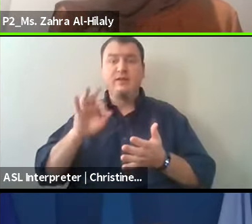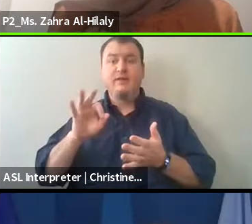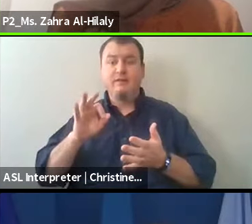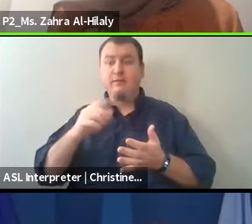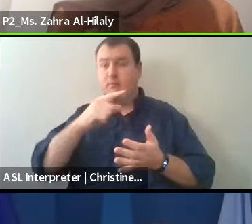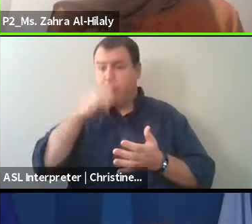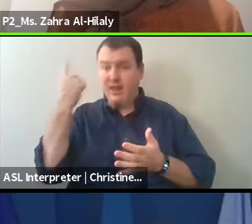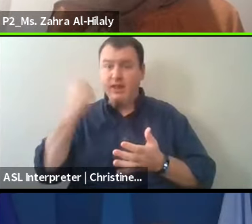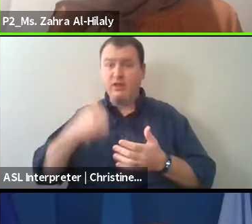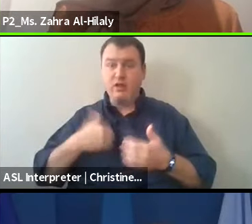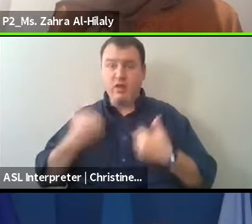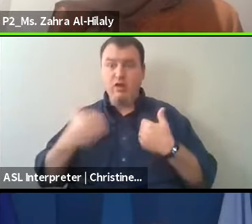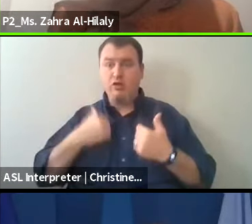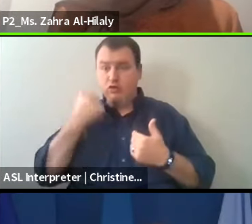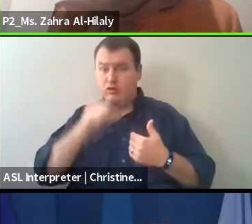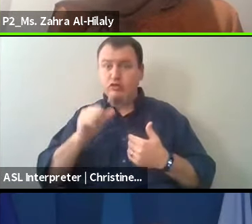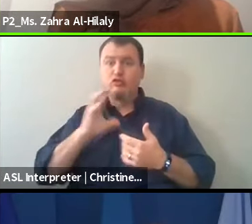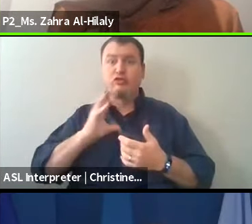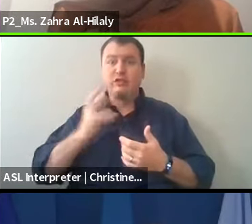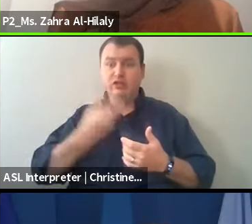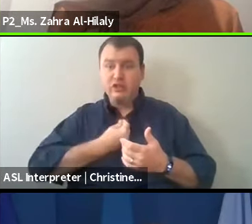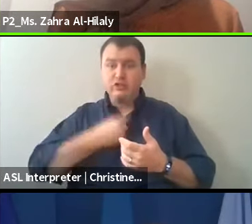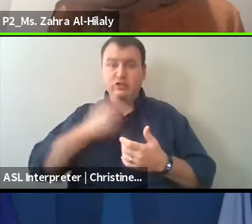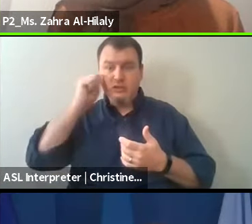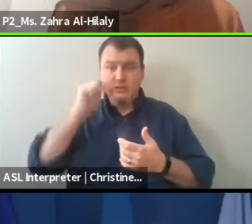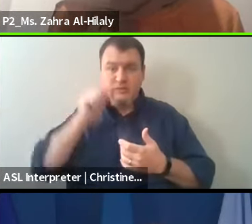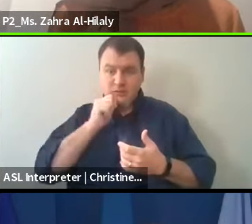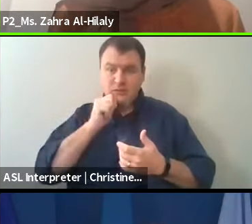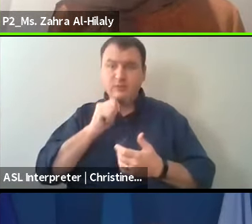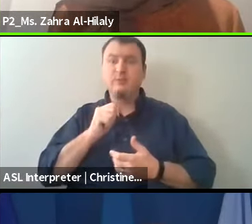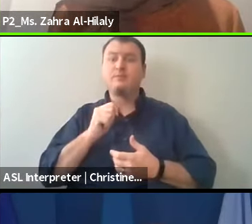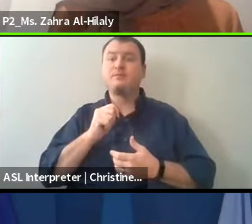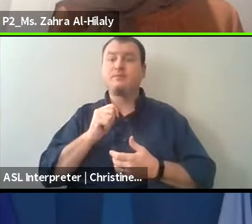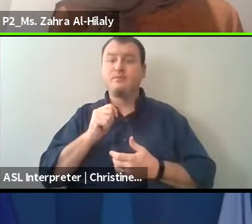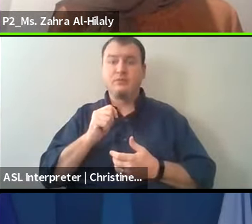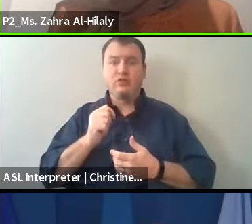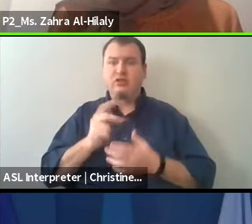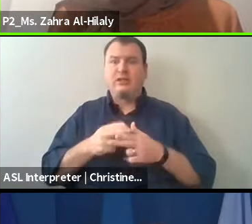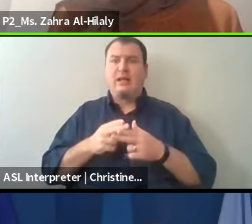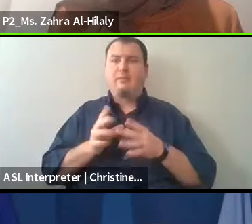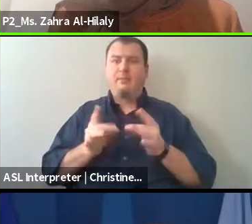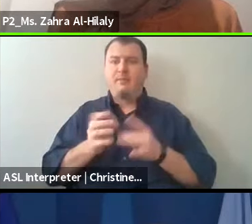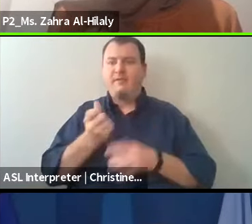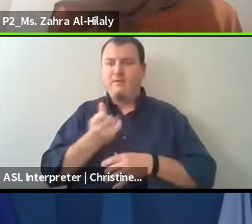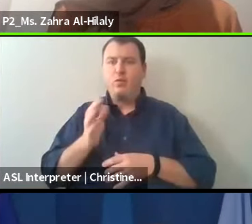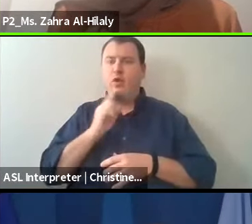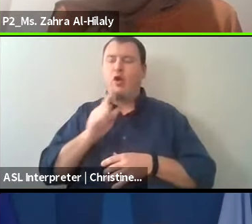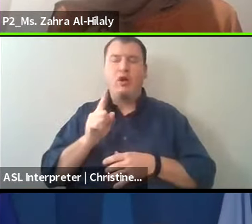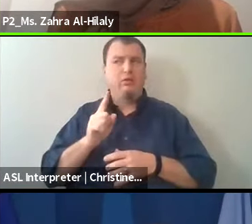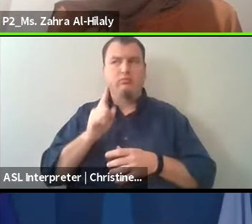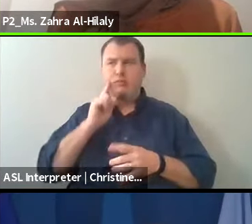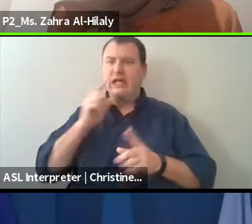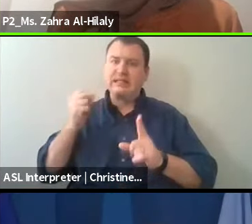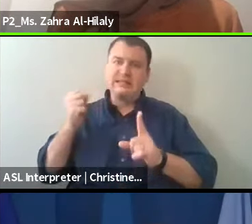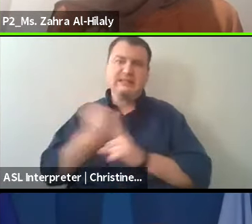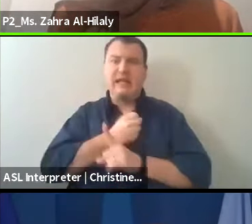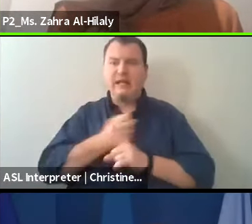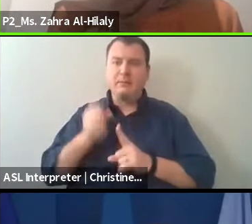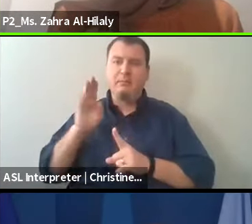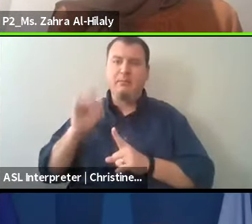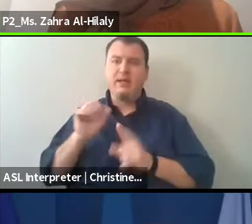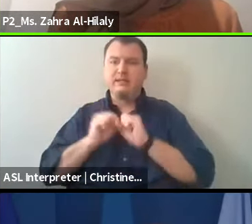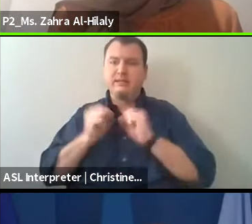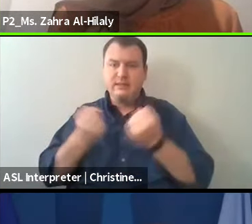Black young girls, transgender adolescents, just to name a few, are inherently attacked by society